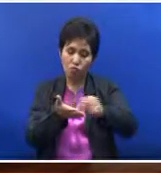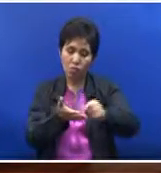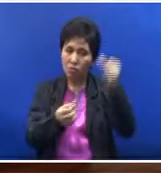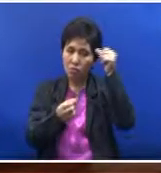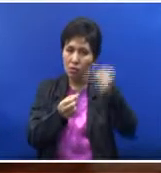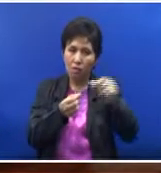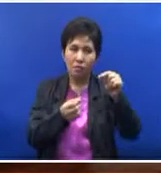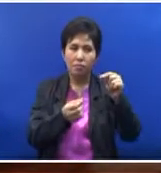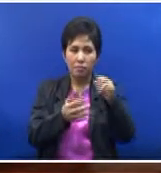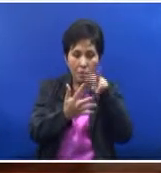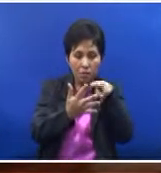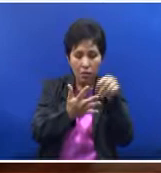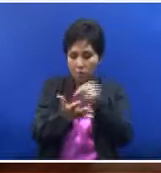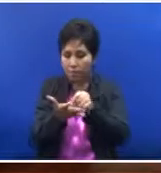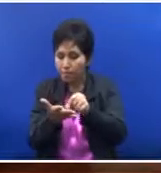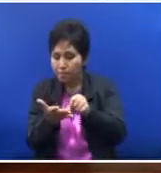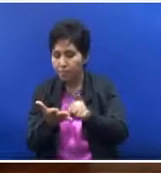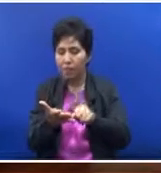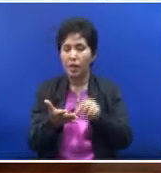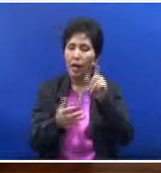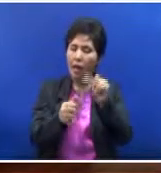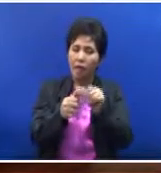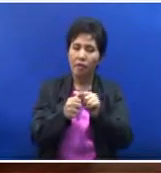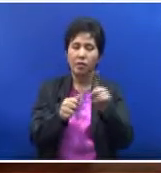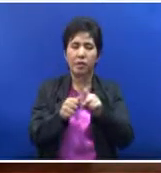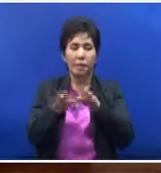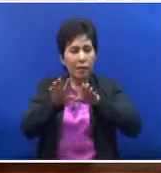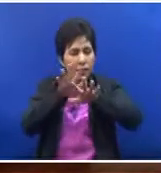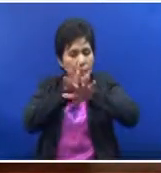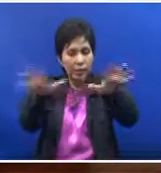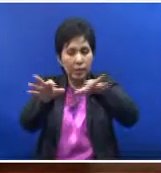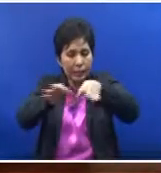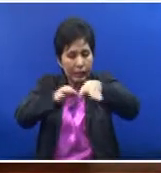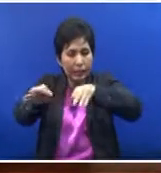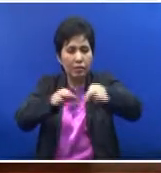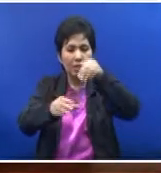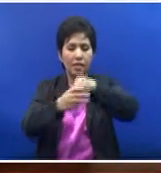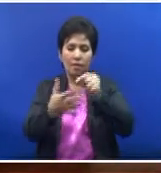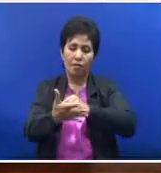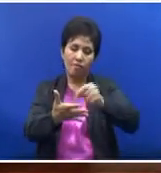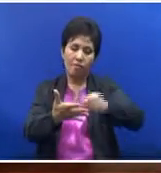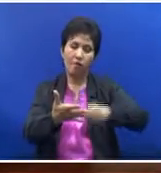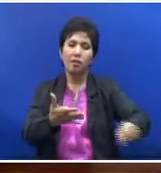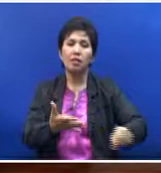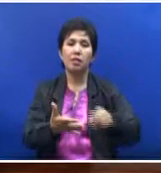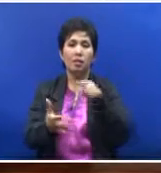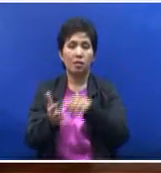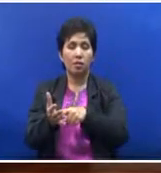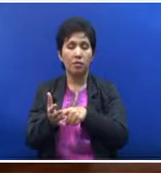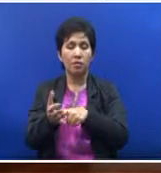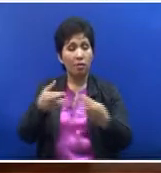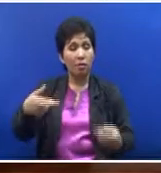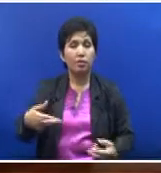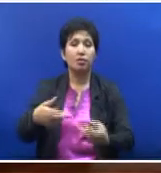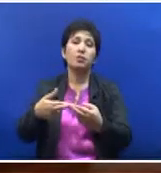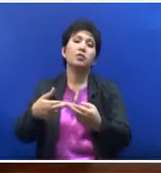the observation. Okay, everything must be clearly described in writing. Okay, so narration is